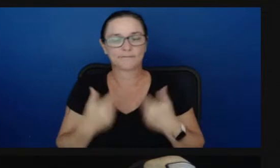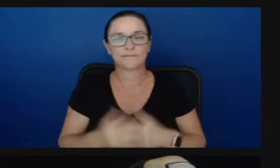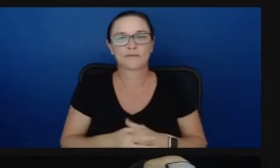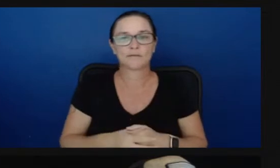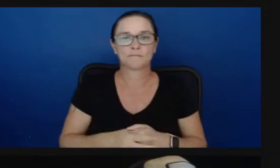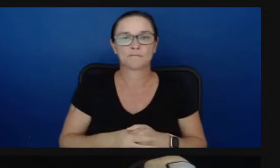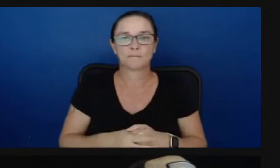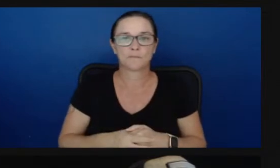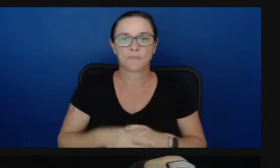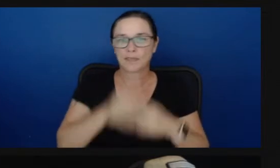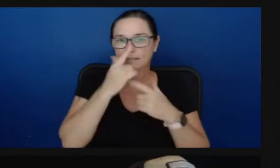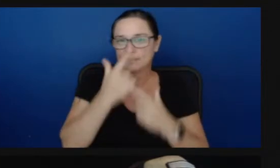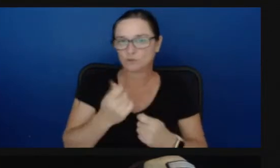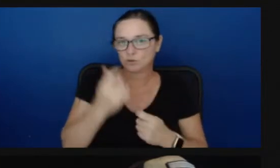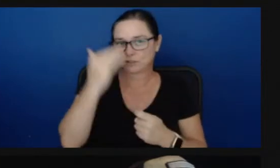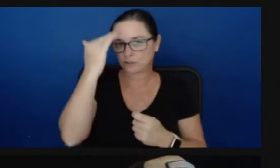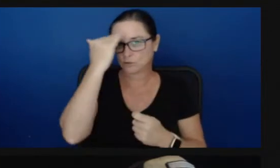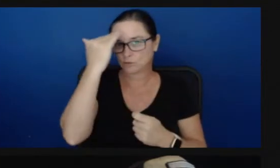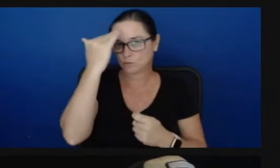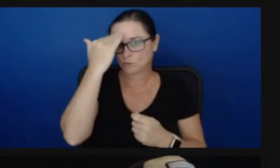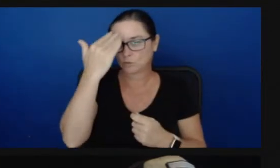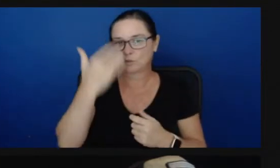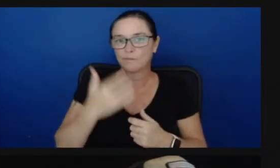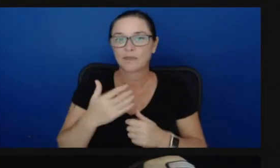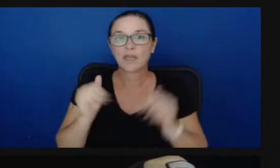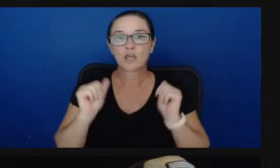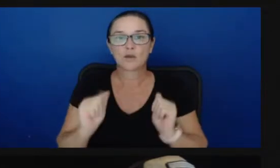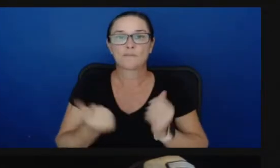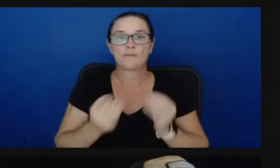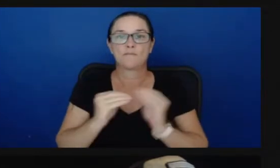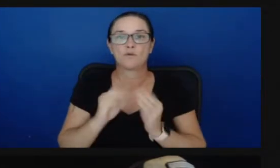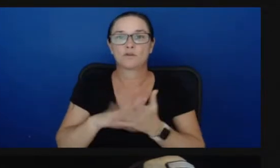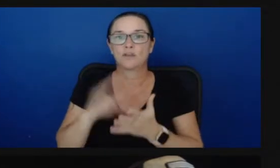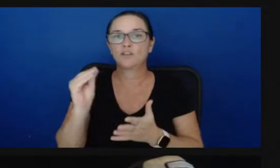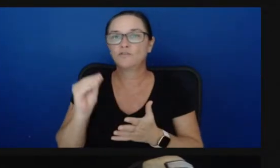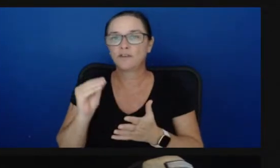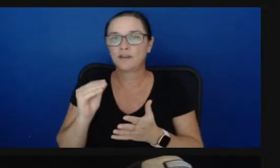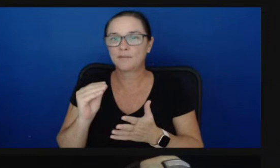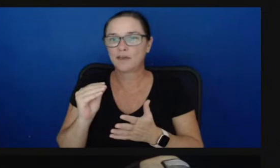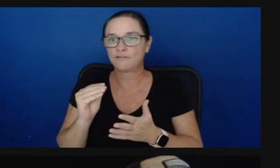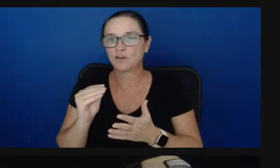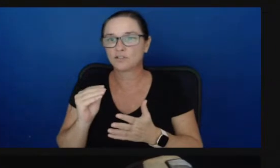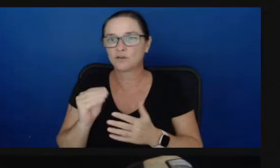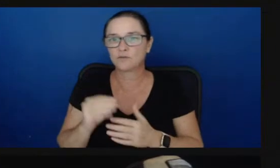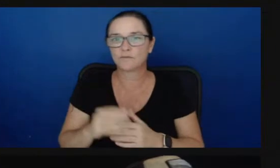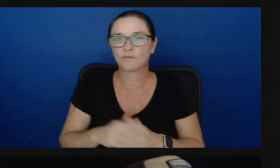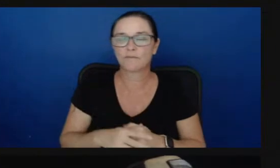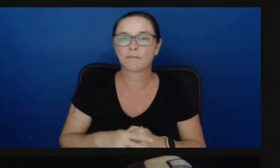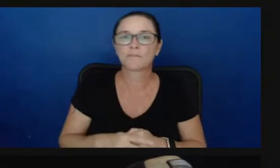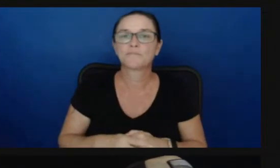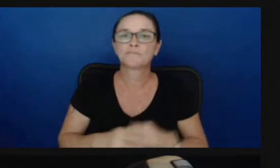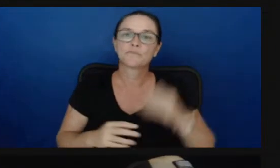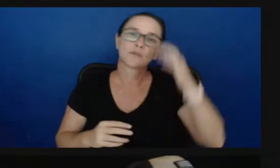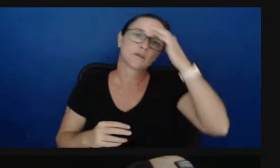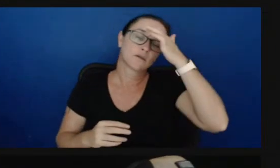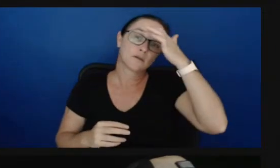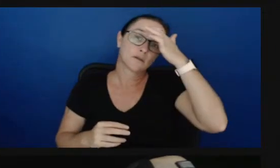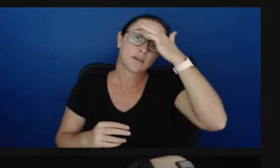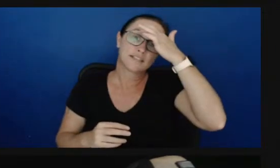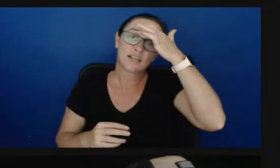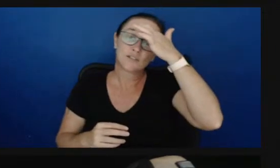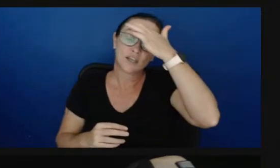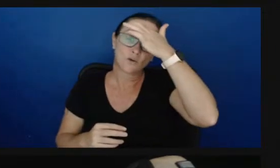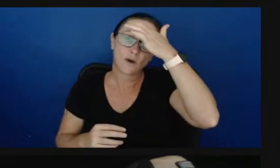it's interesting to note that there could be more to learn about that. Whereas on this side, we've seen this part of the Upper East Rift connector